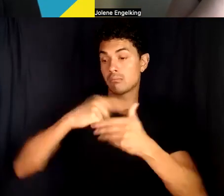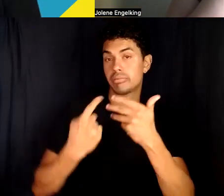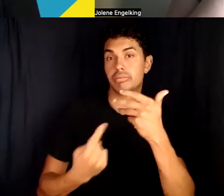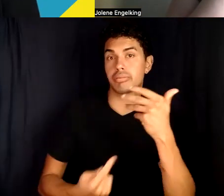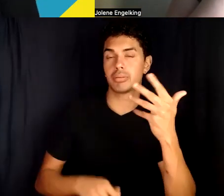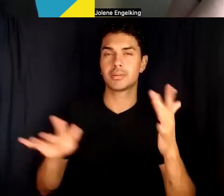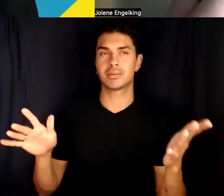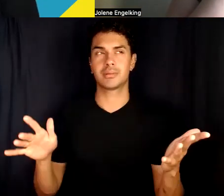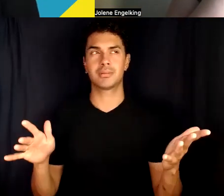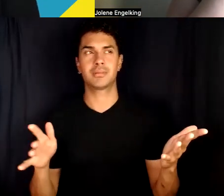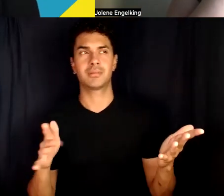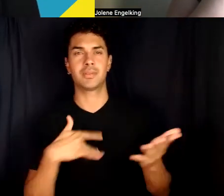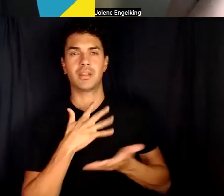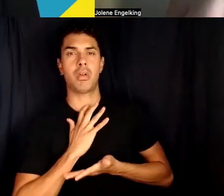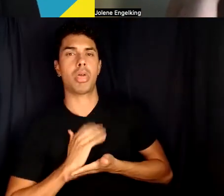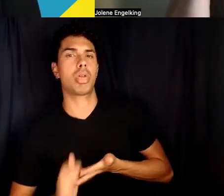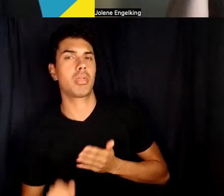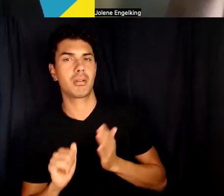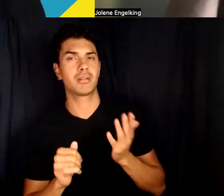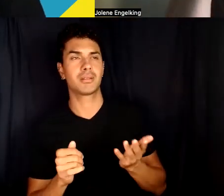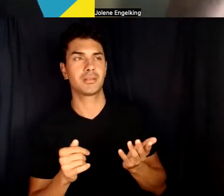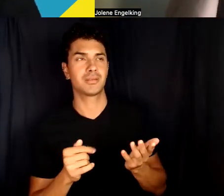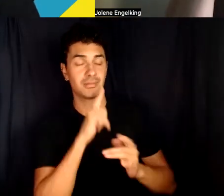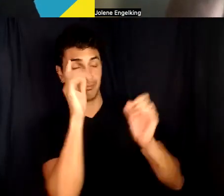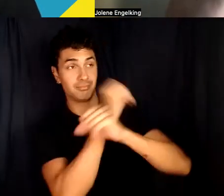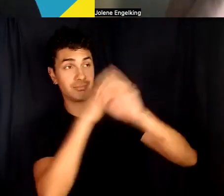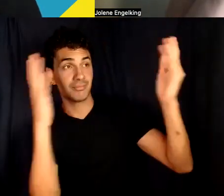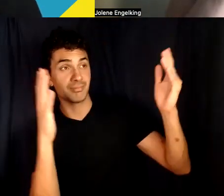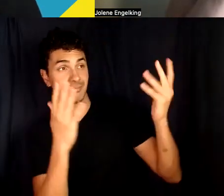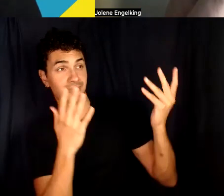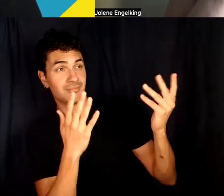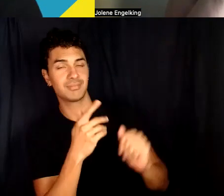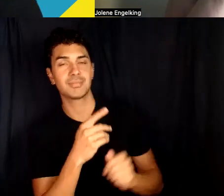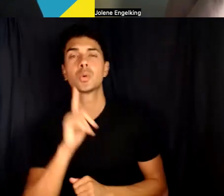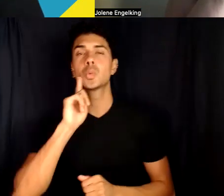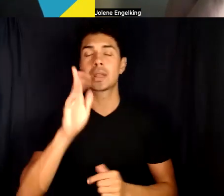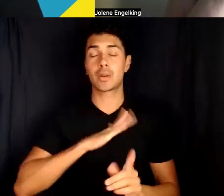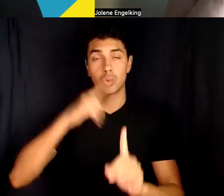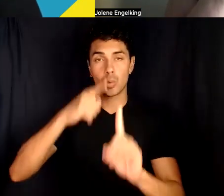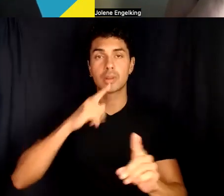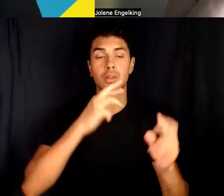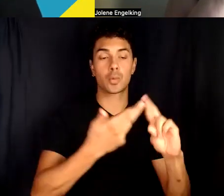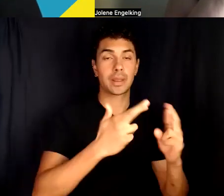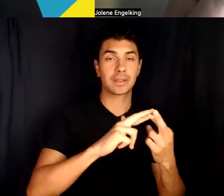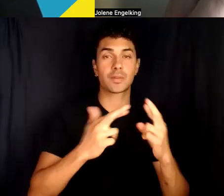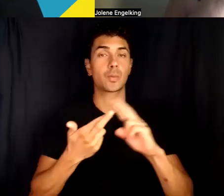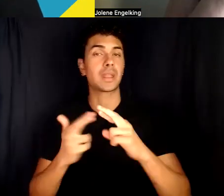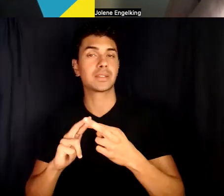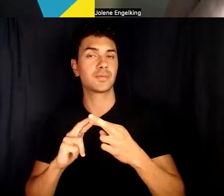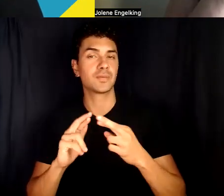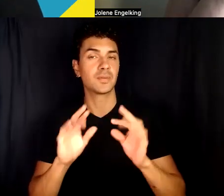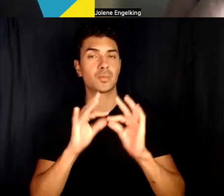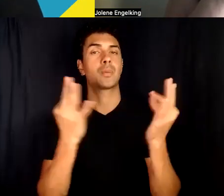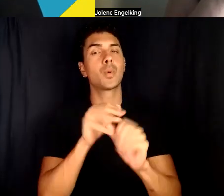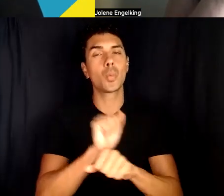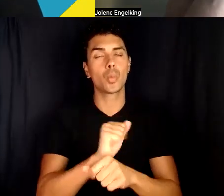a lot of what we talk about in Native communities is really doing relative to relative work, right? And I think that when people get